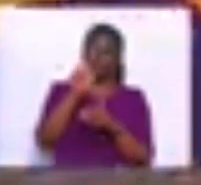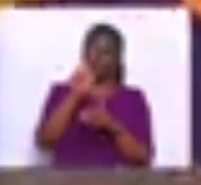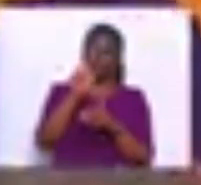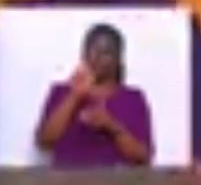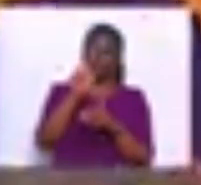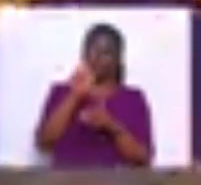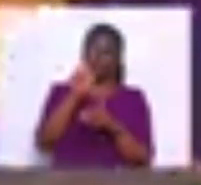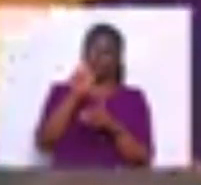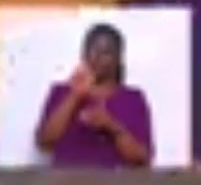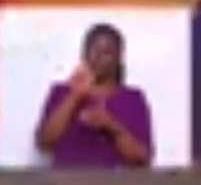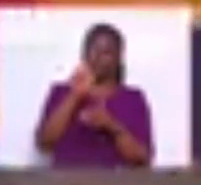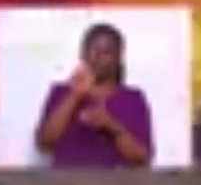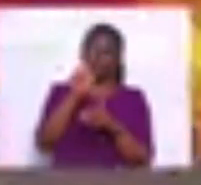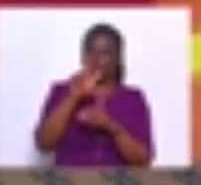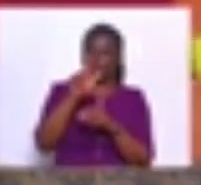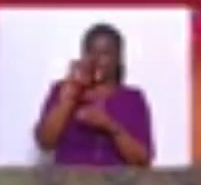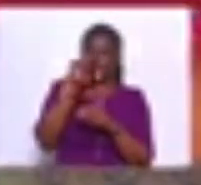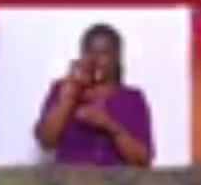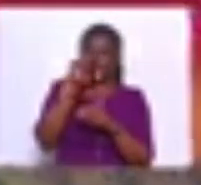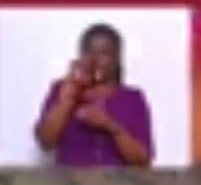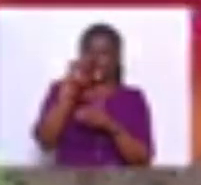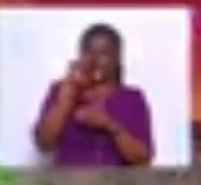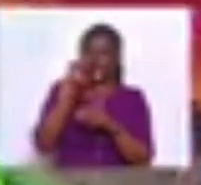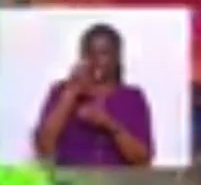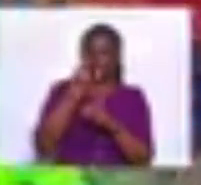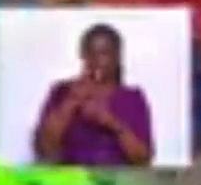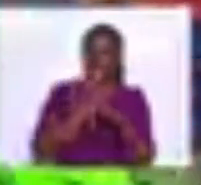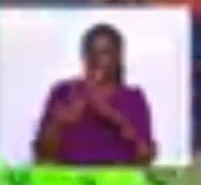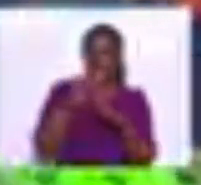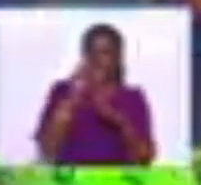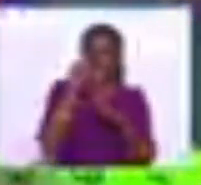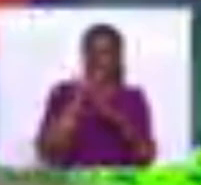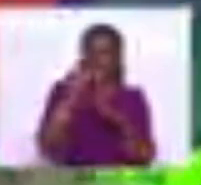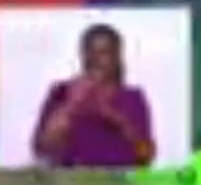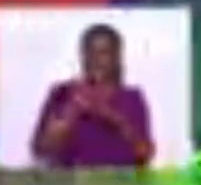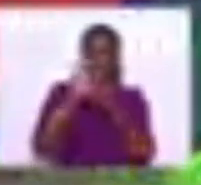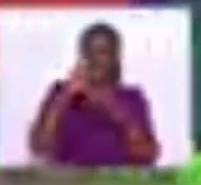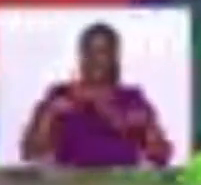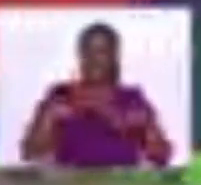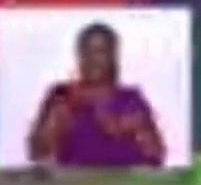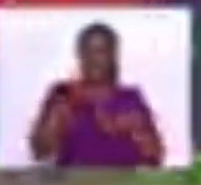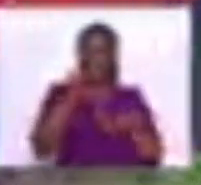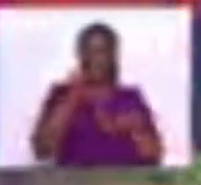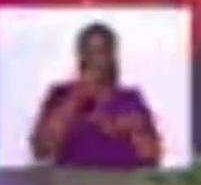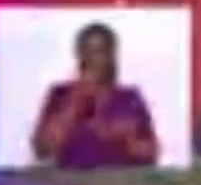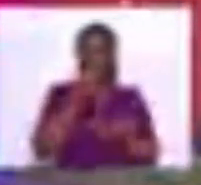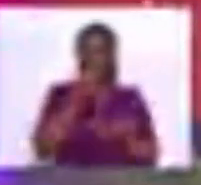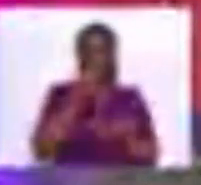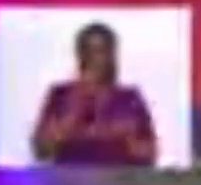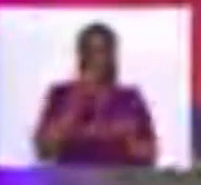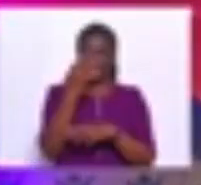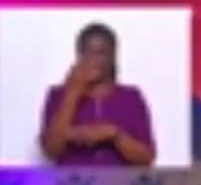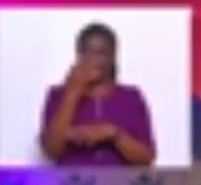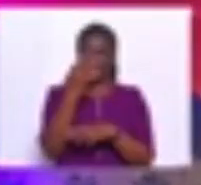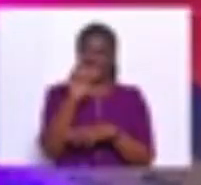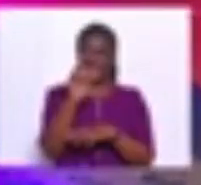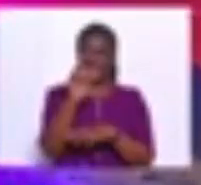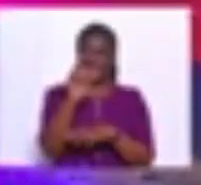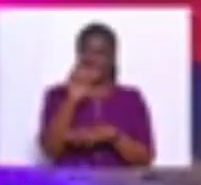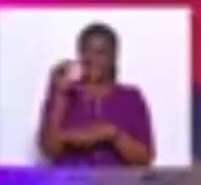week. I don't know, I think that's about 2 rashers of bacon. Most people eat more than that. 30 grams of red meat per